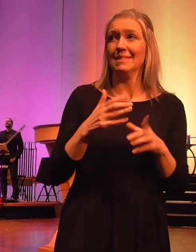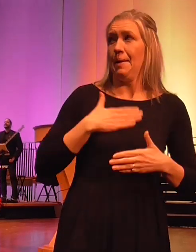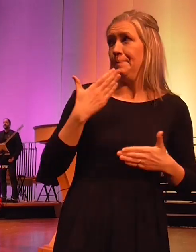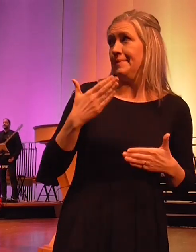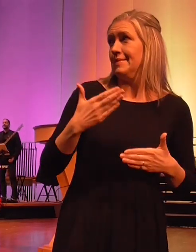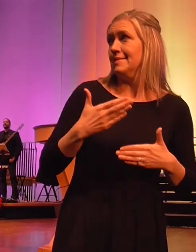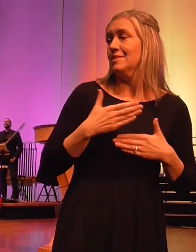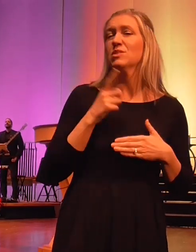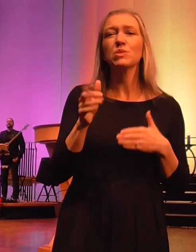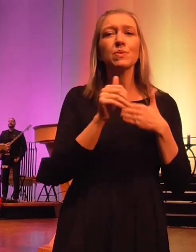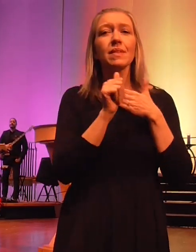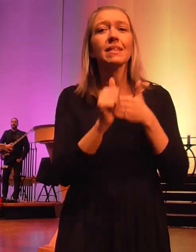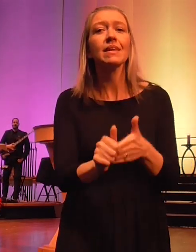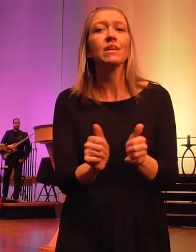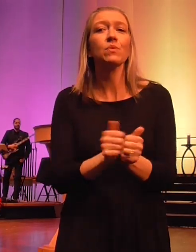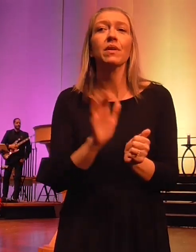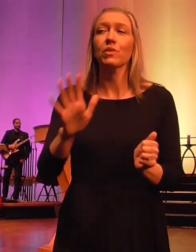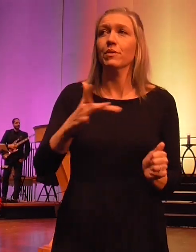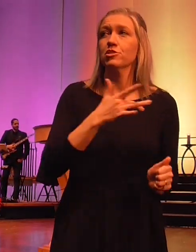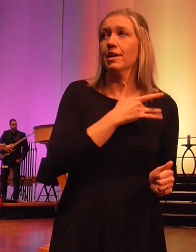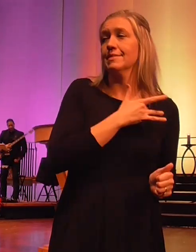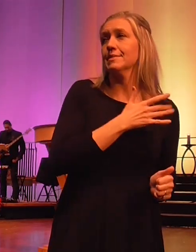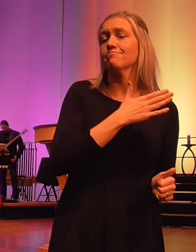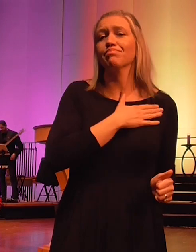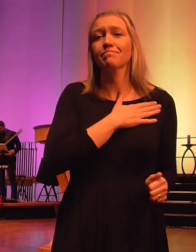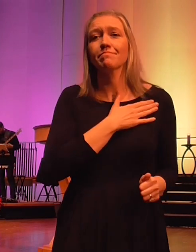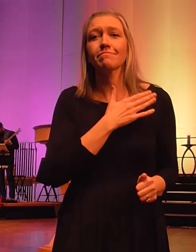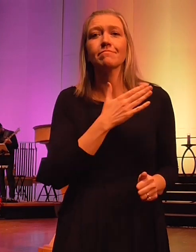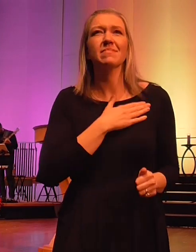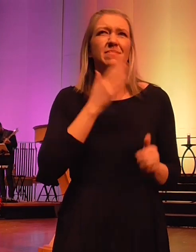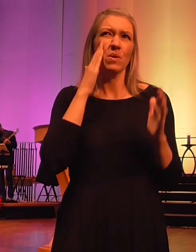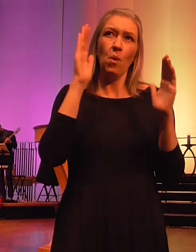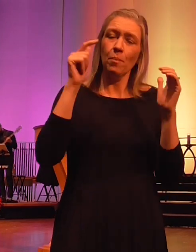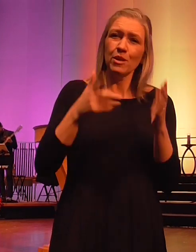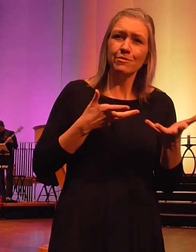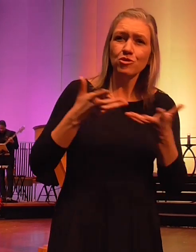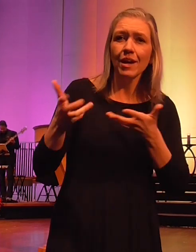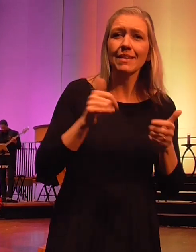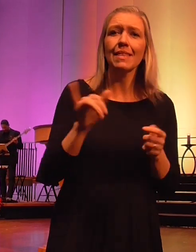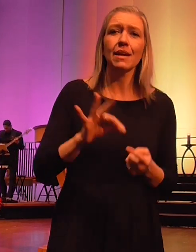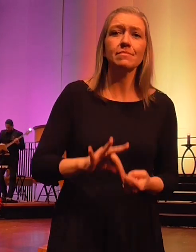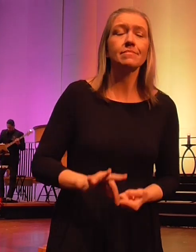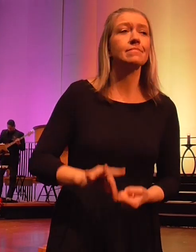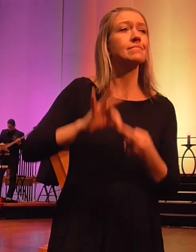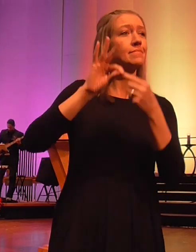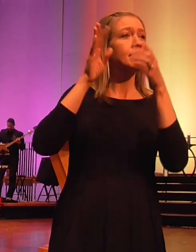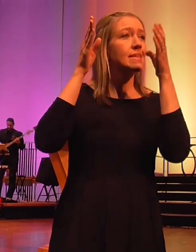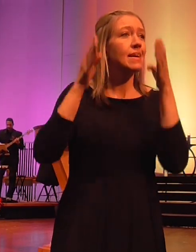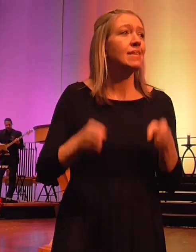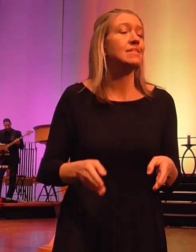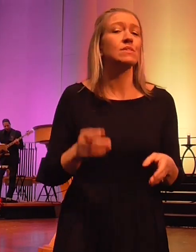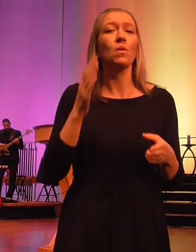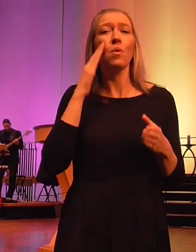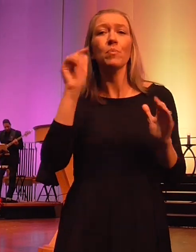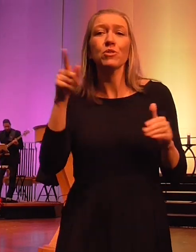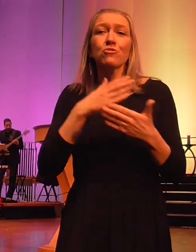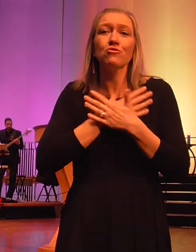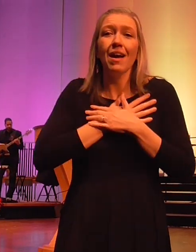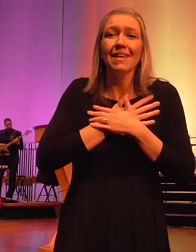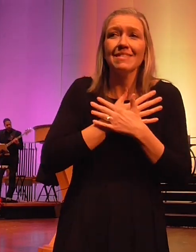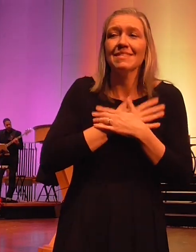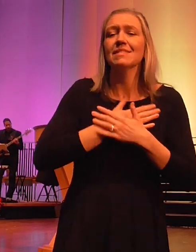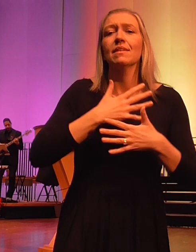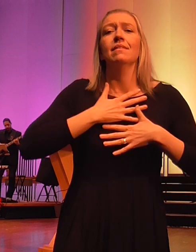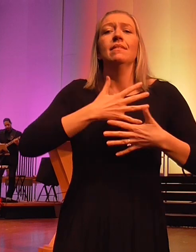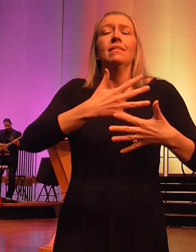you always lead with the beating in your chest. May you get treated like an esteemed guest. May you get to rest, may you catch